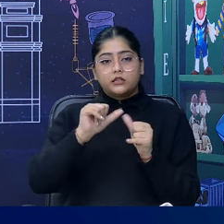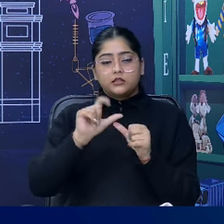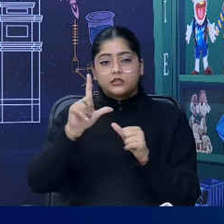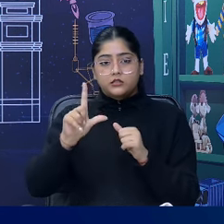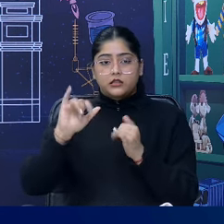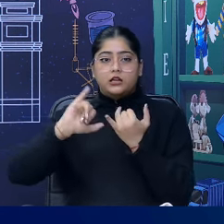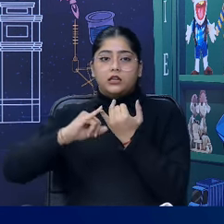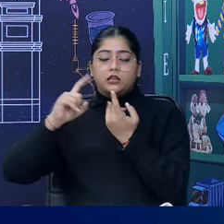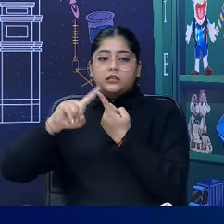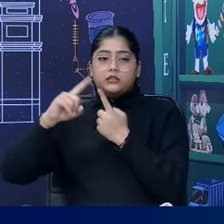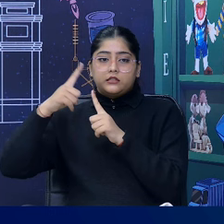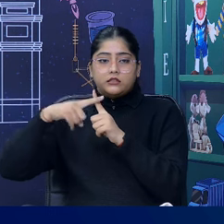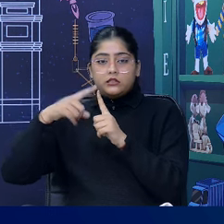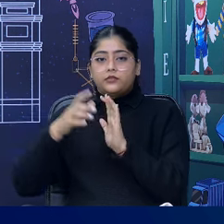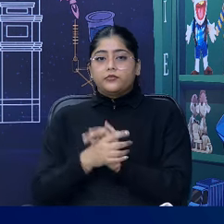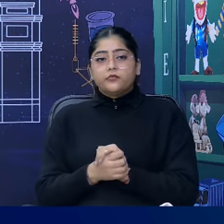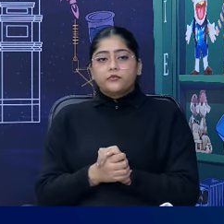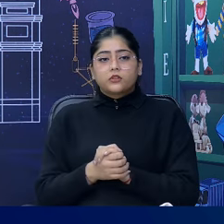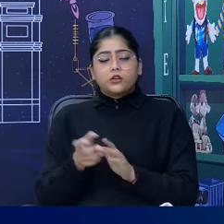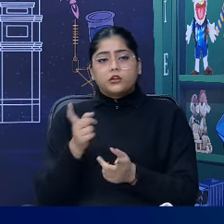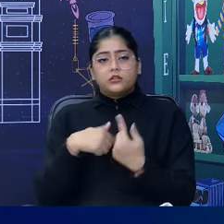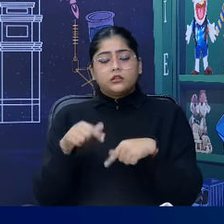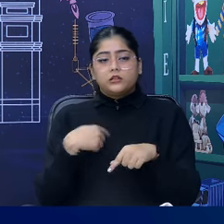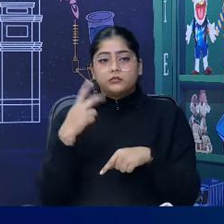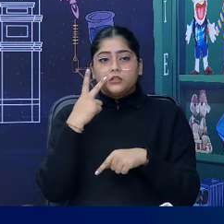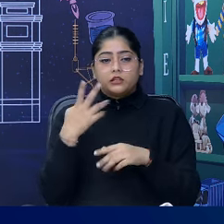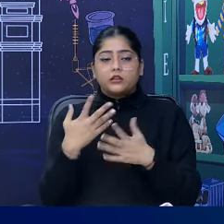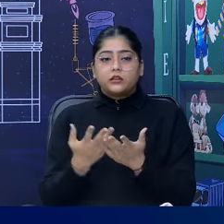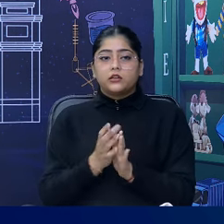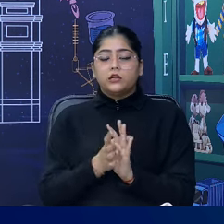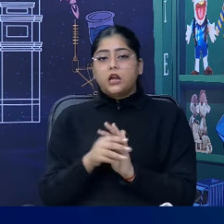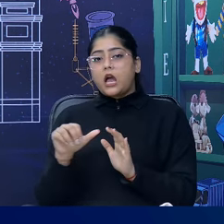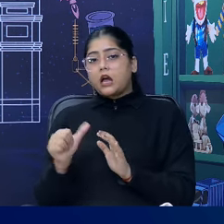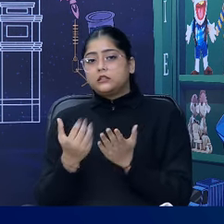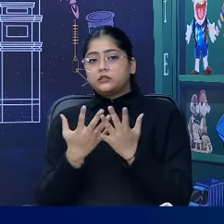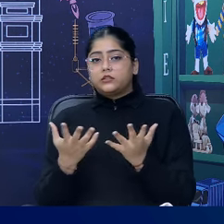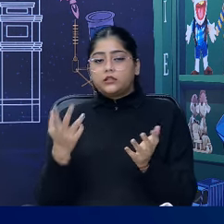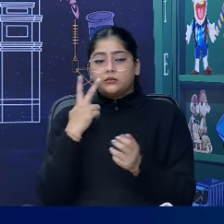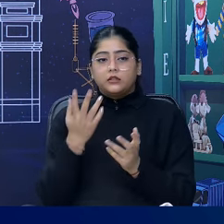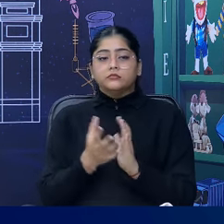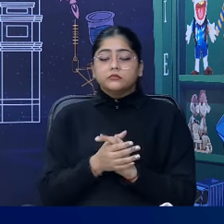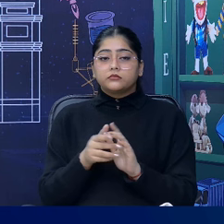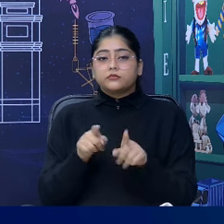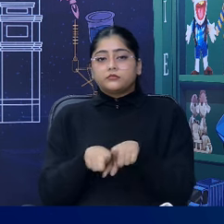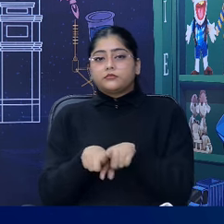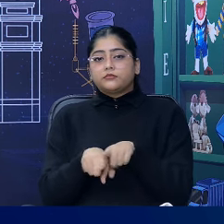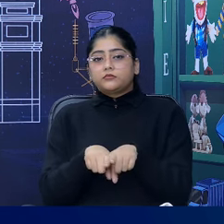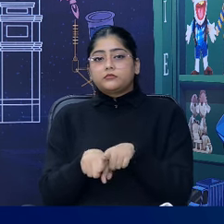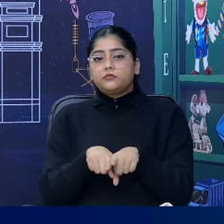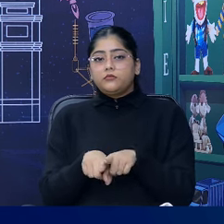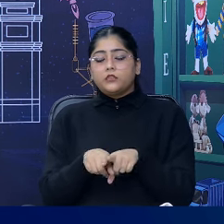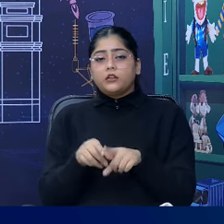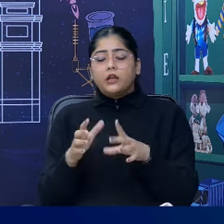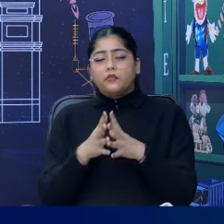is the set on which we define our other sets. or you can say it is the